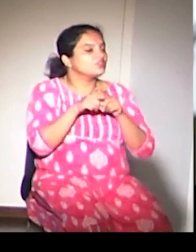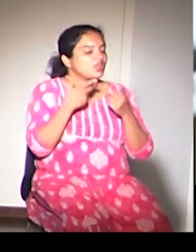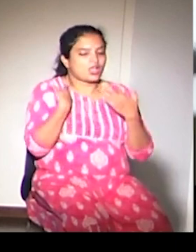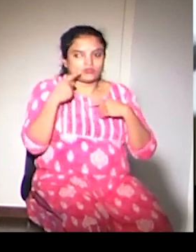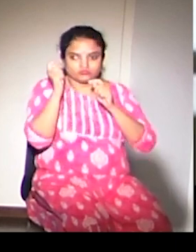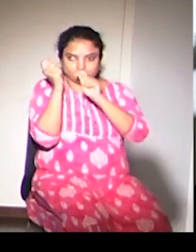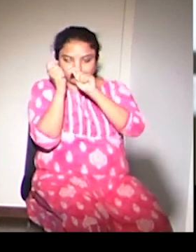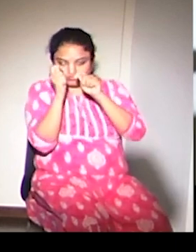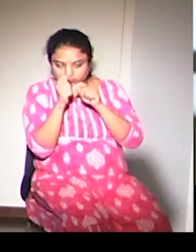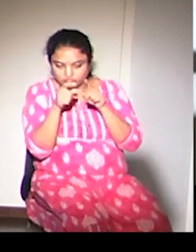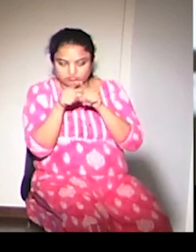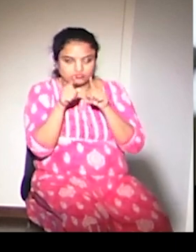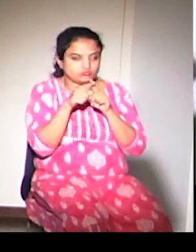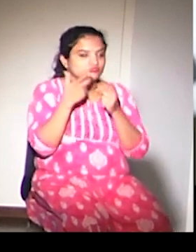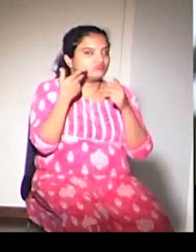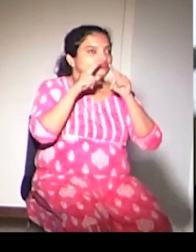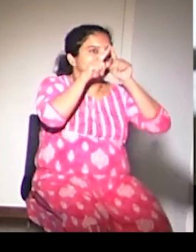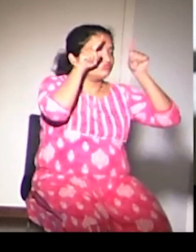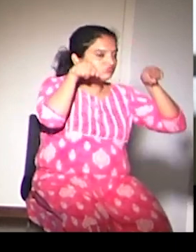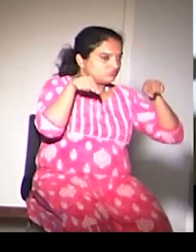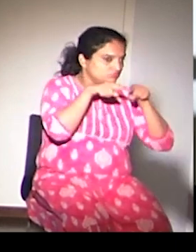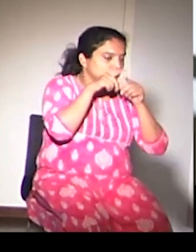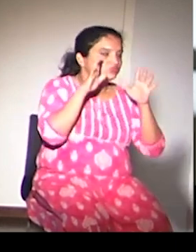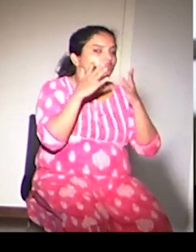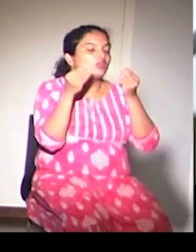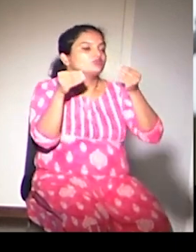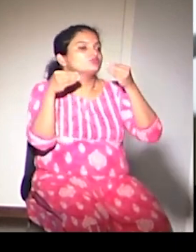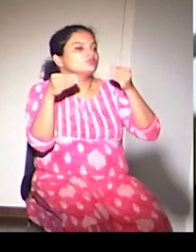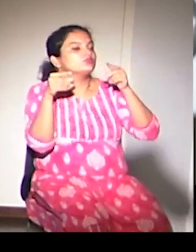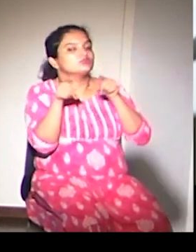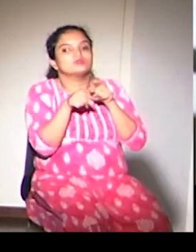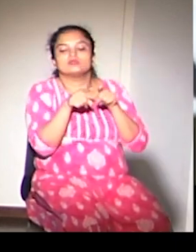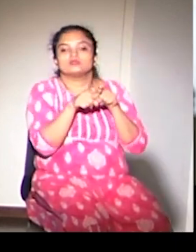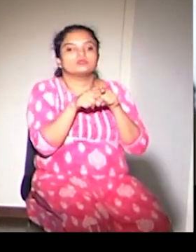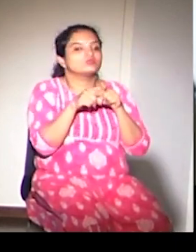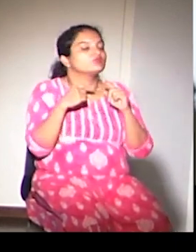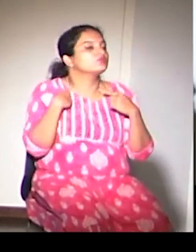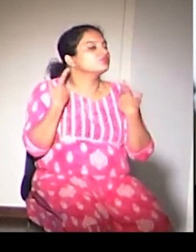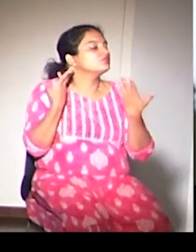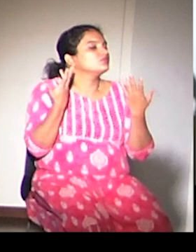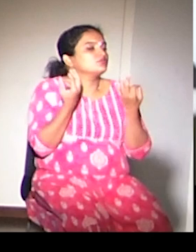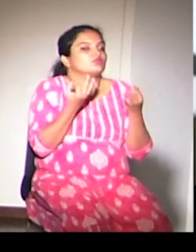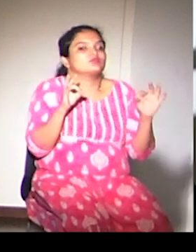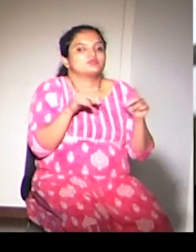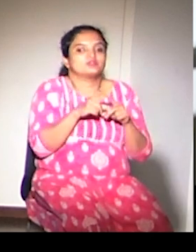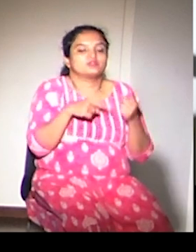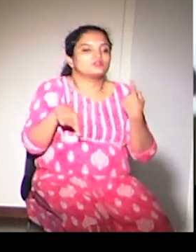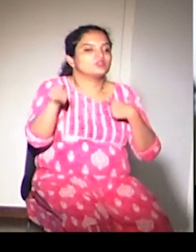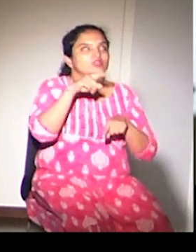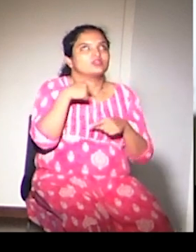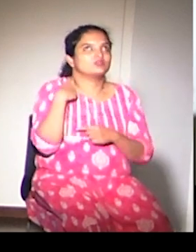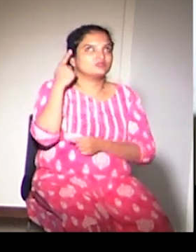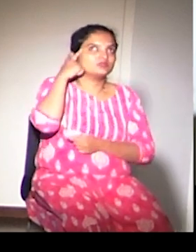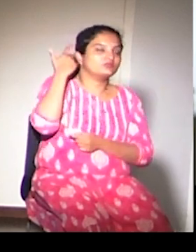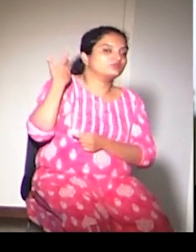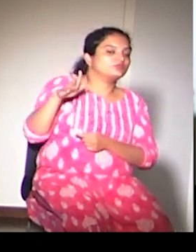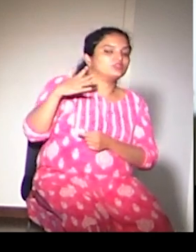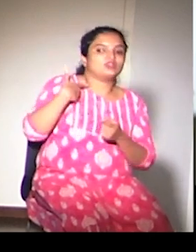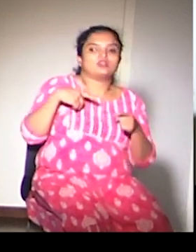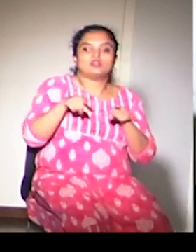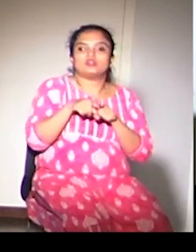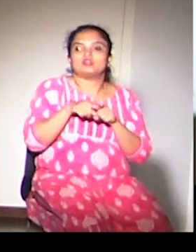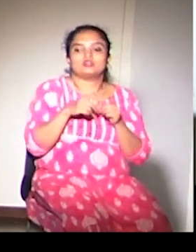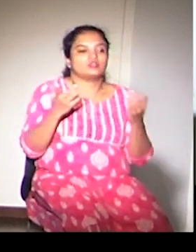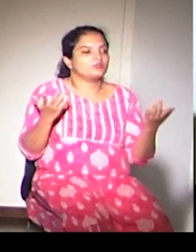manner, just producing lots of square pieces, and then you were freer to paint in a sort of non-repetitive way as you